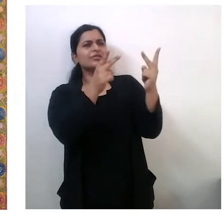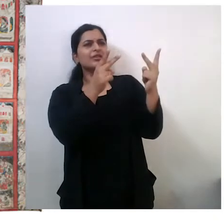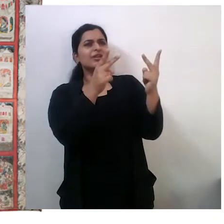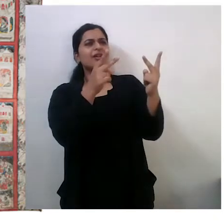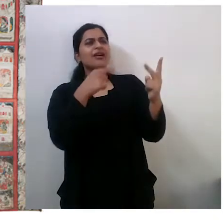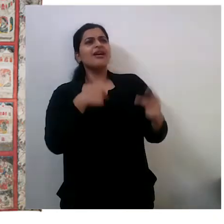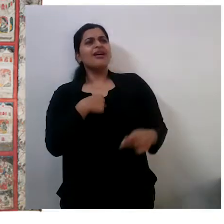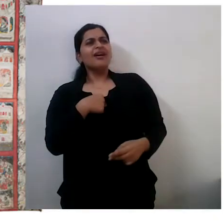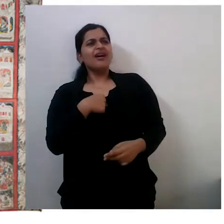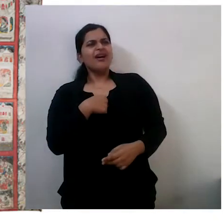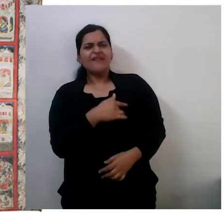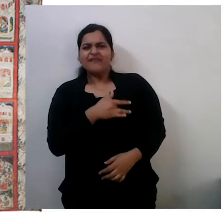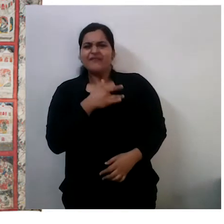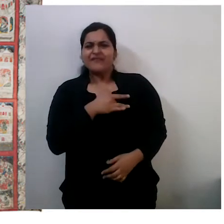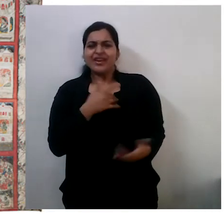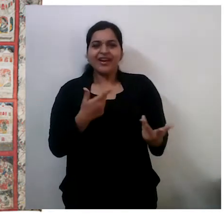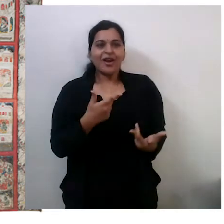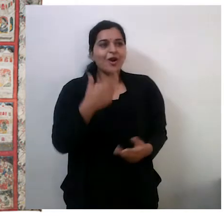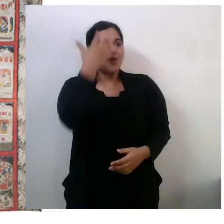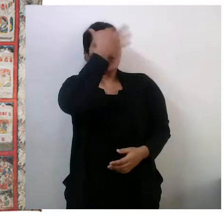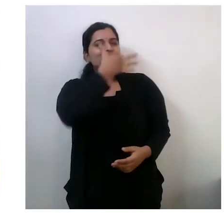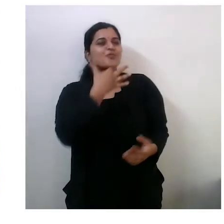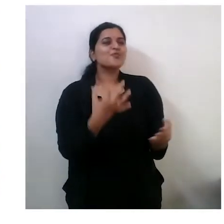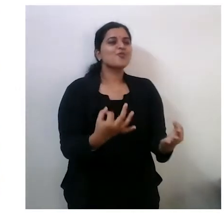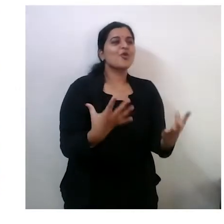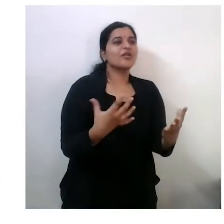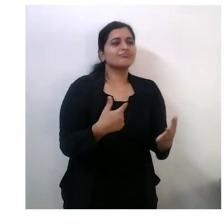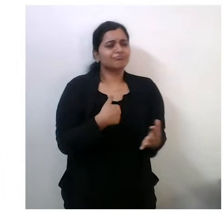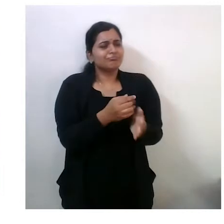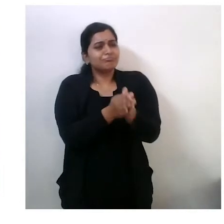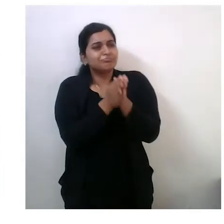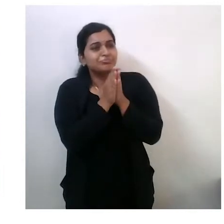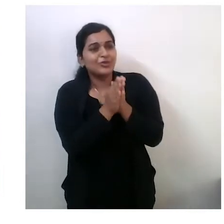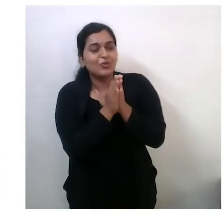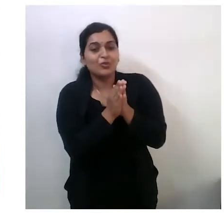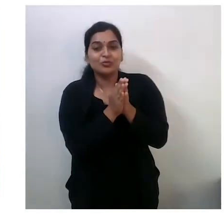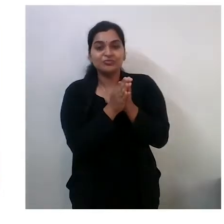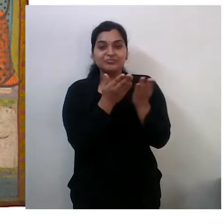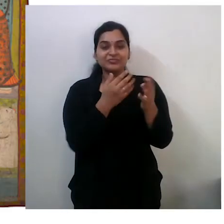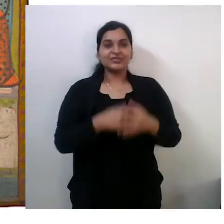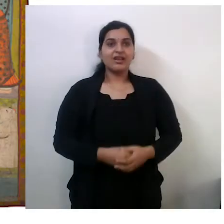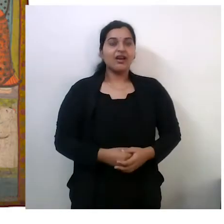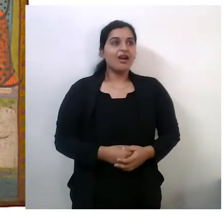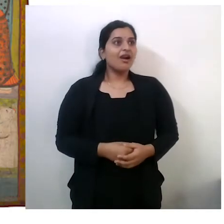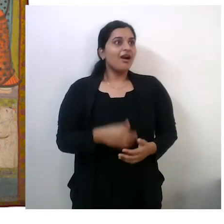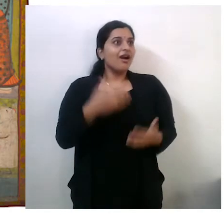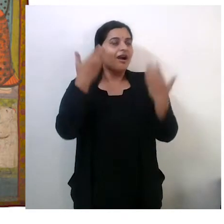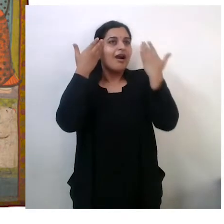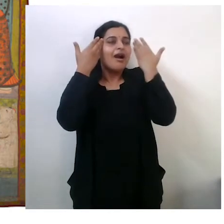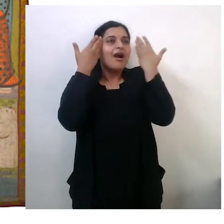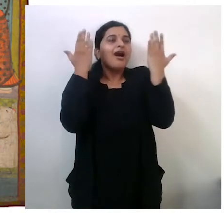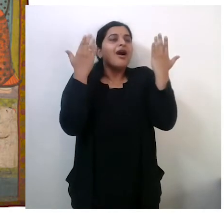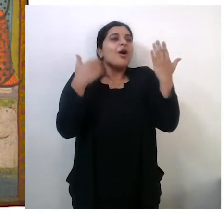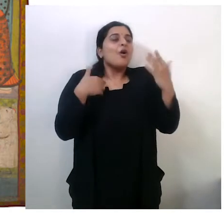Well, when I looked at them, I saw beauty, I saw devotion, I